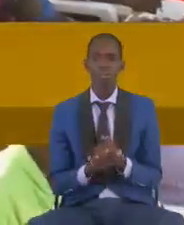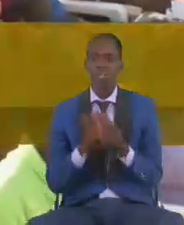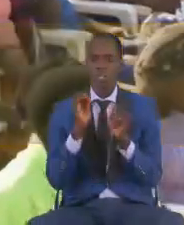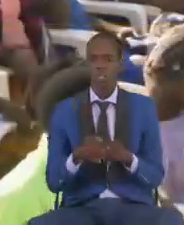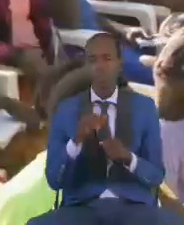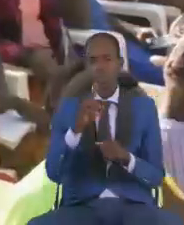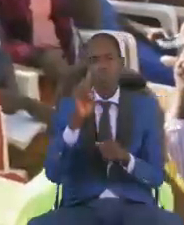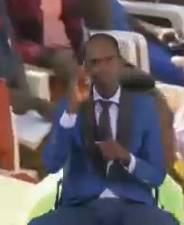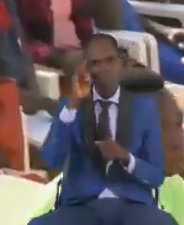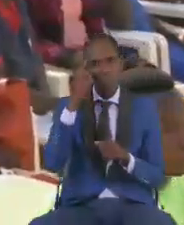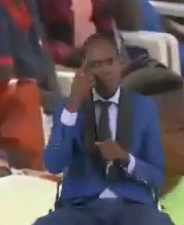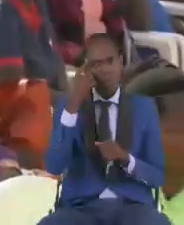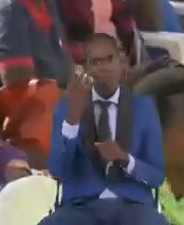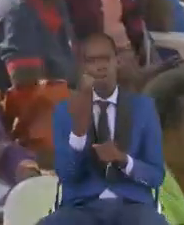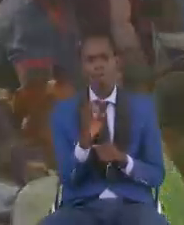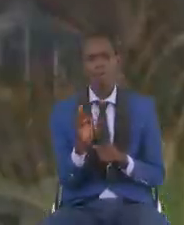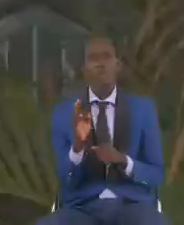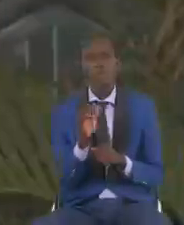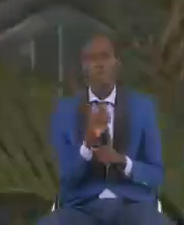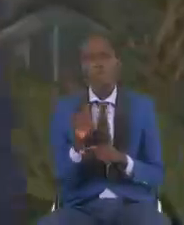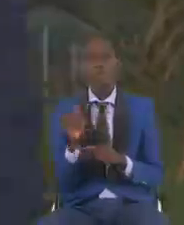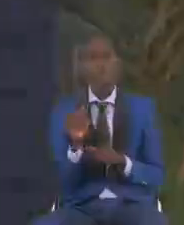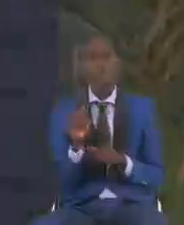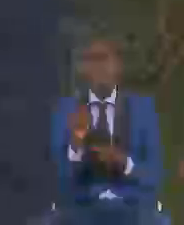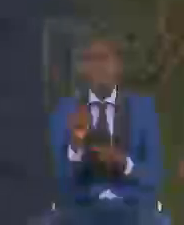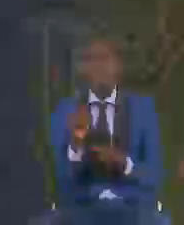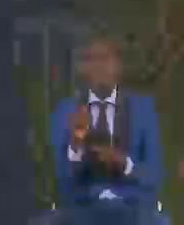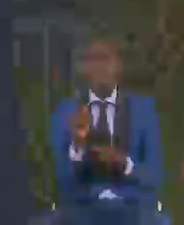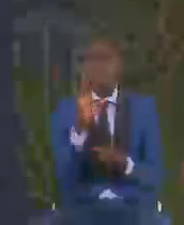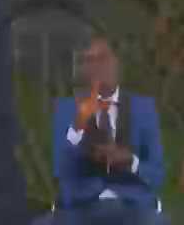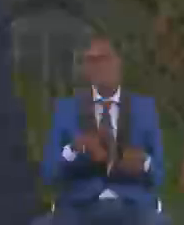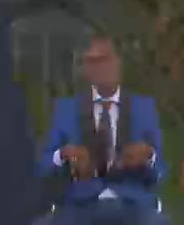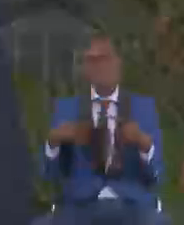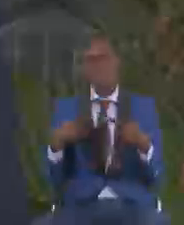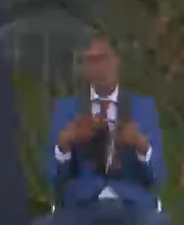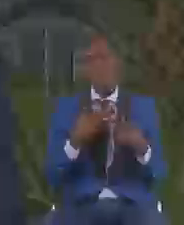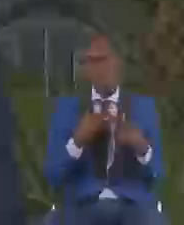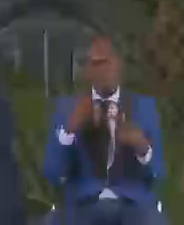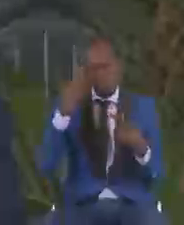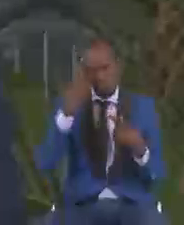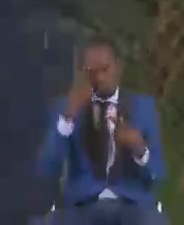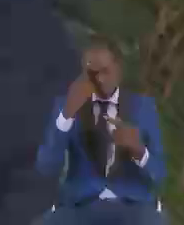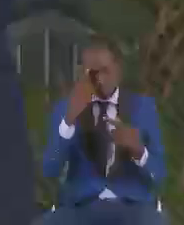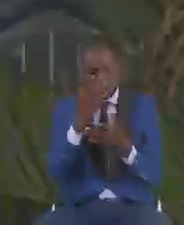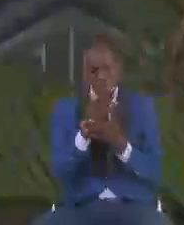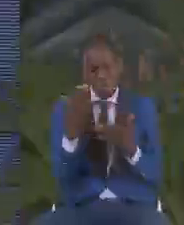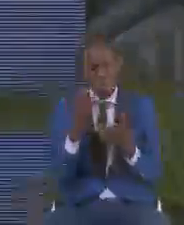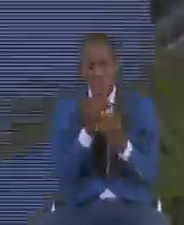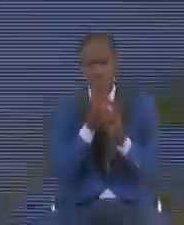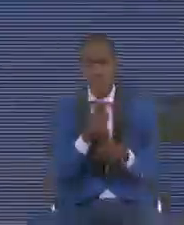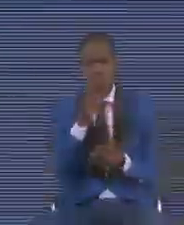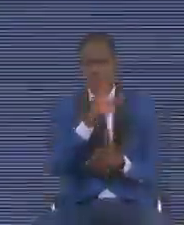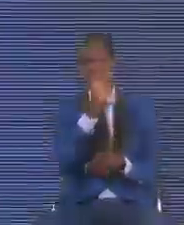life and think of gifts you have not used for some time?